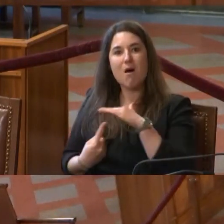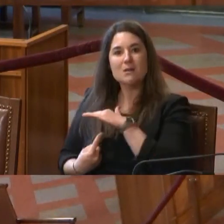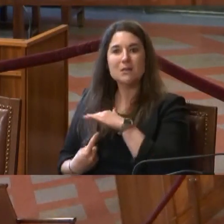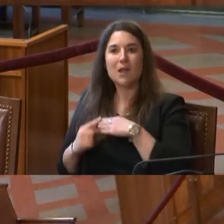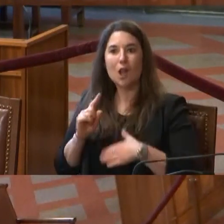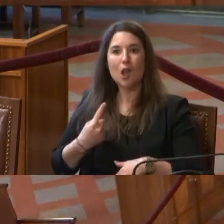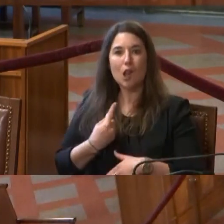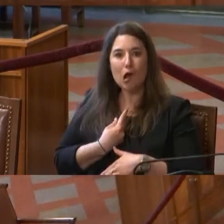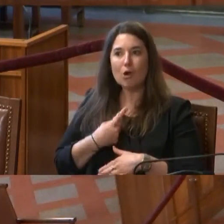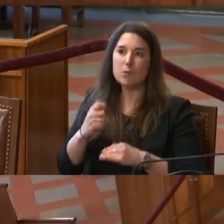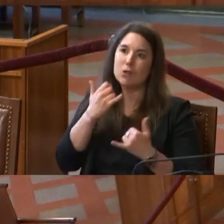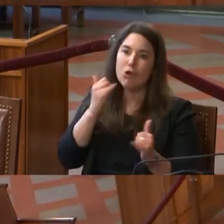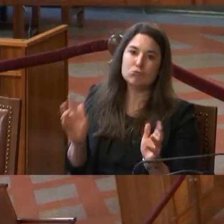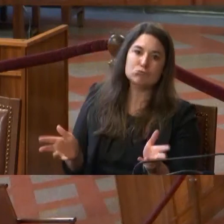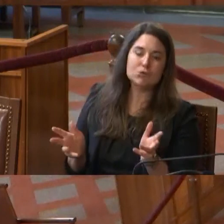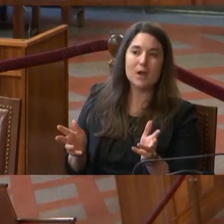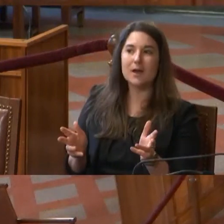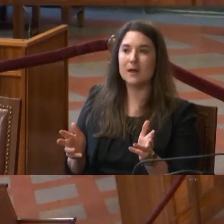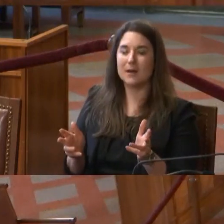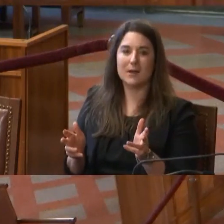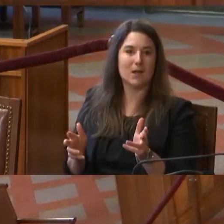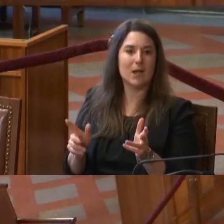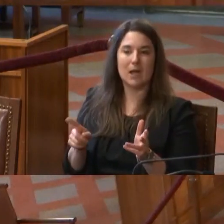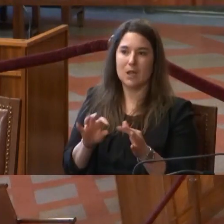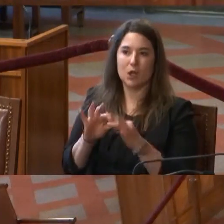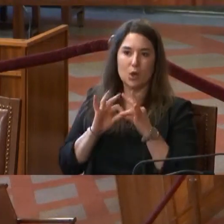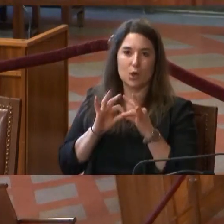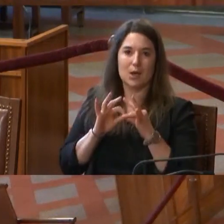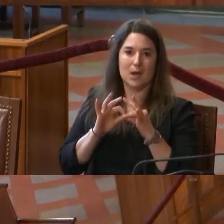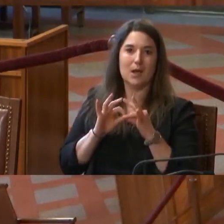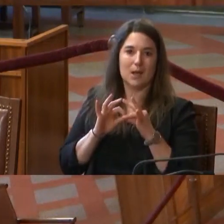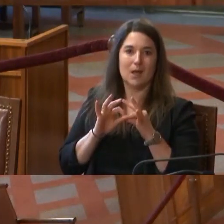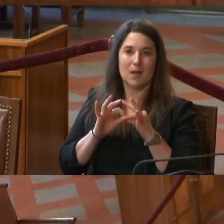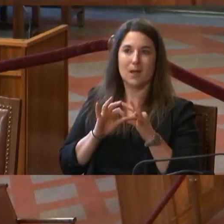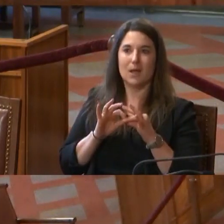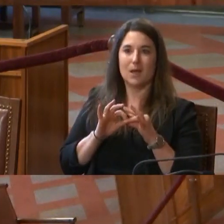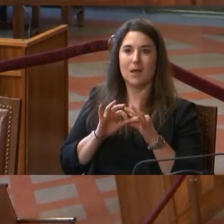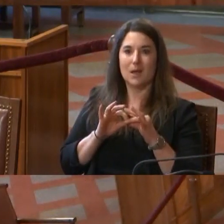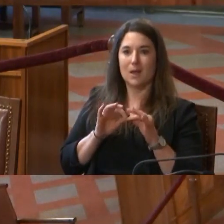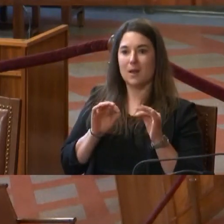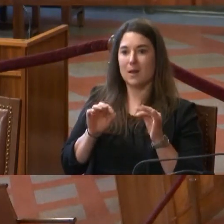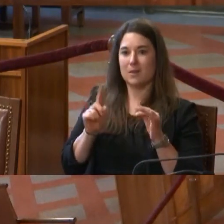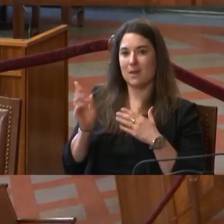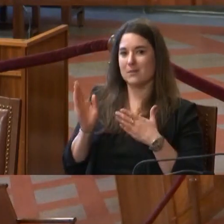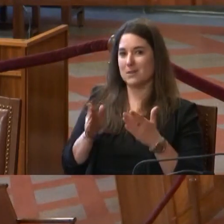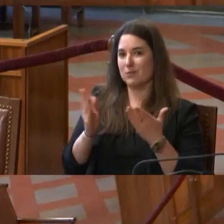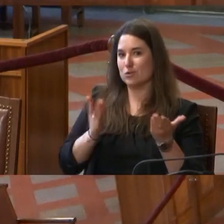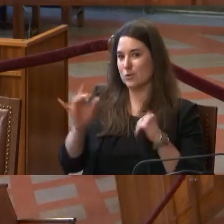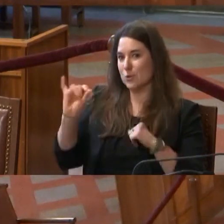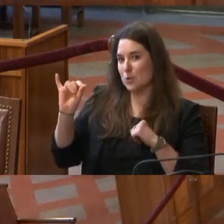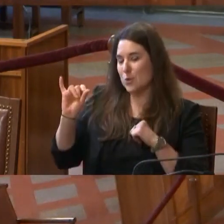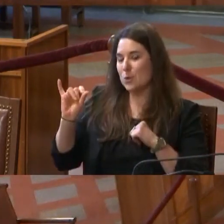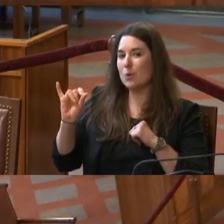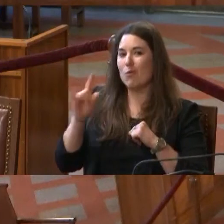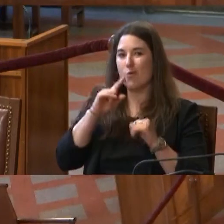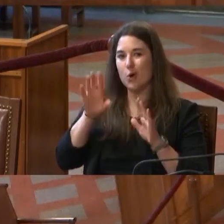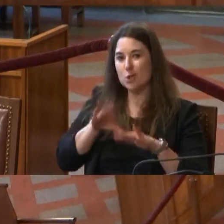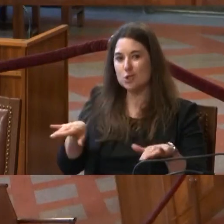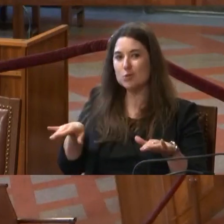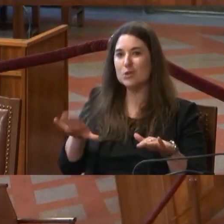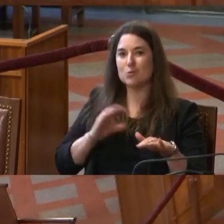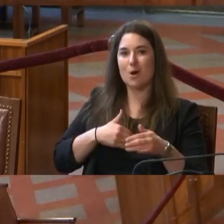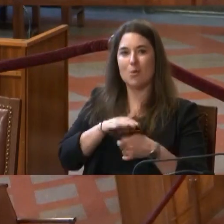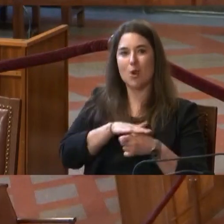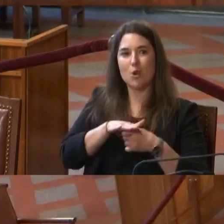lonely. Staten Heights is coordinating and starting one as well, and Highland Park has delivery service as well. We're delivering to our